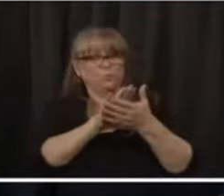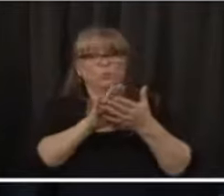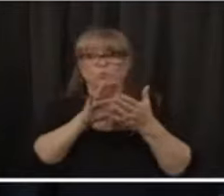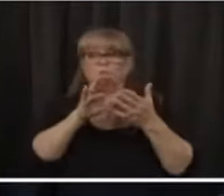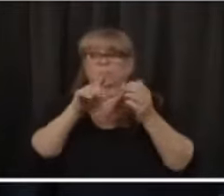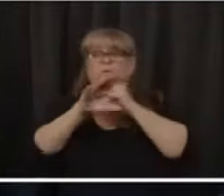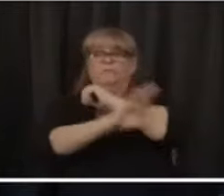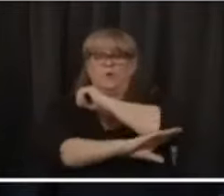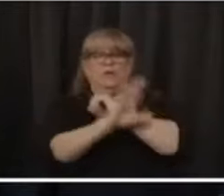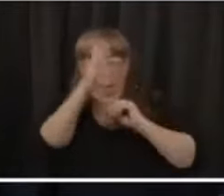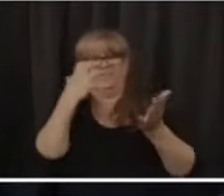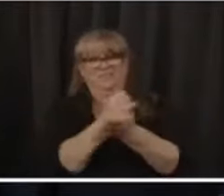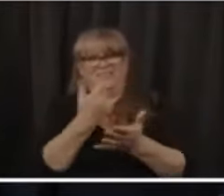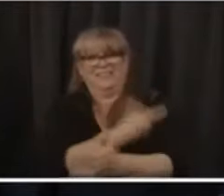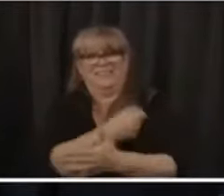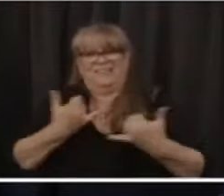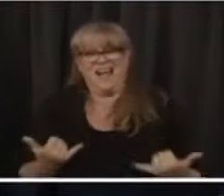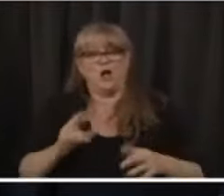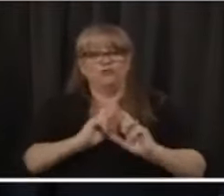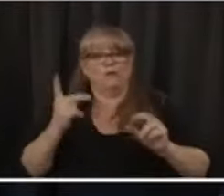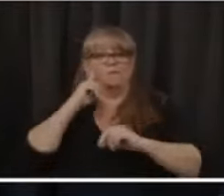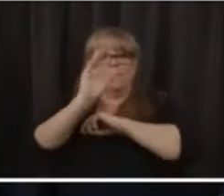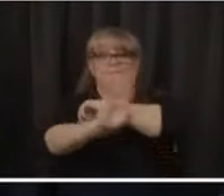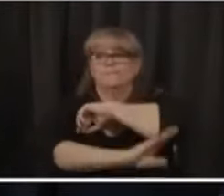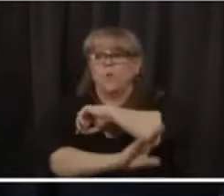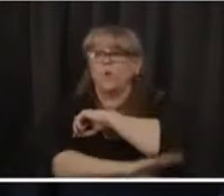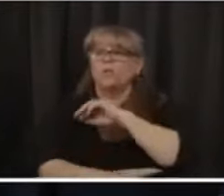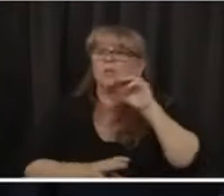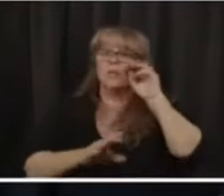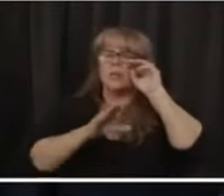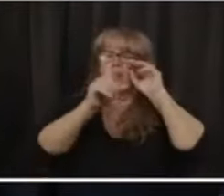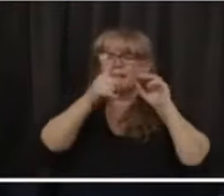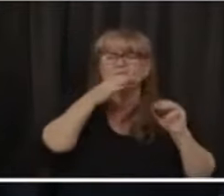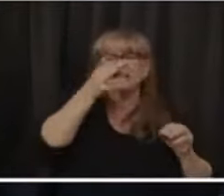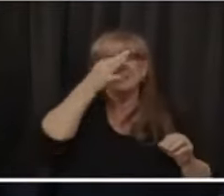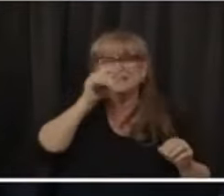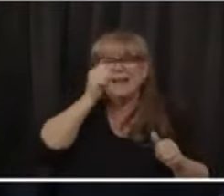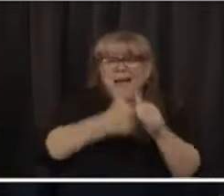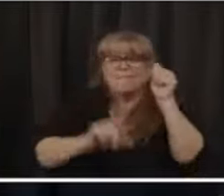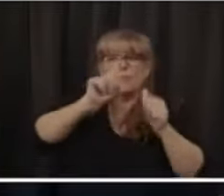sites I just mentioned, or you want to go somewhere else, you can call our hotline,